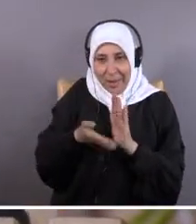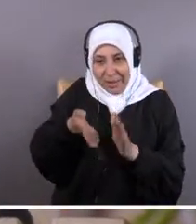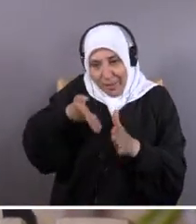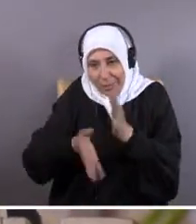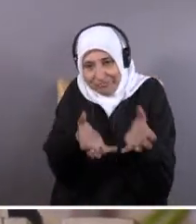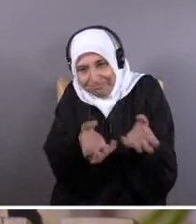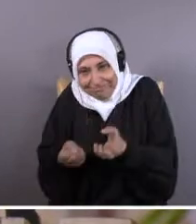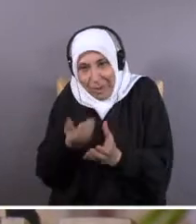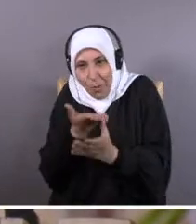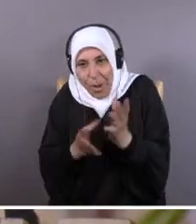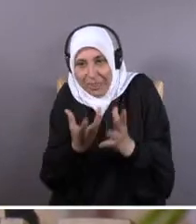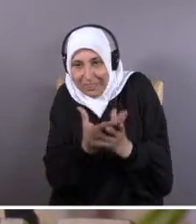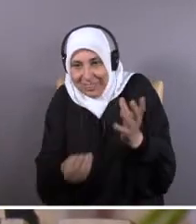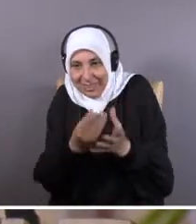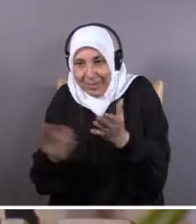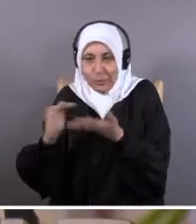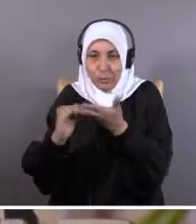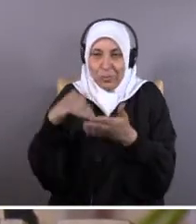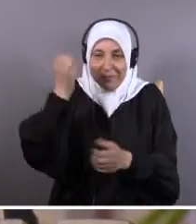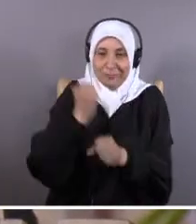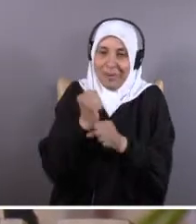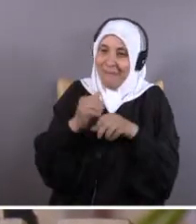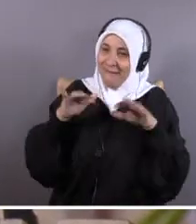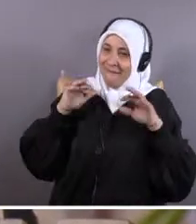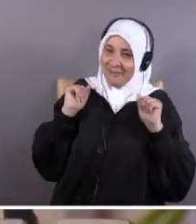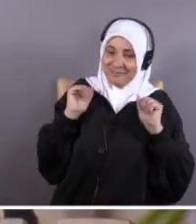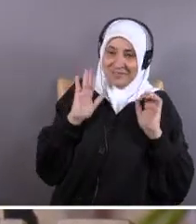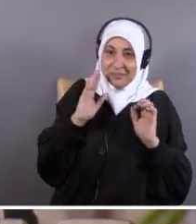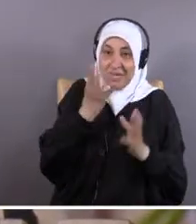I don't know how many children she's delivered.